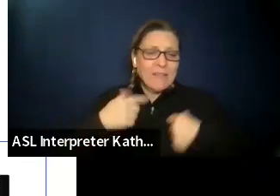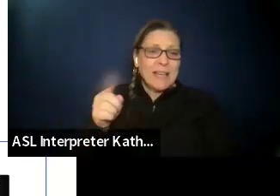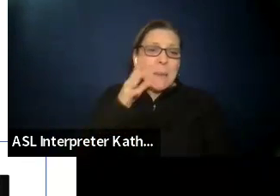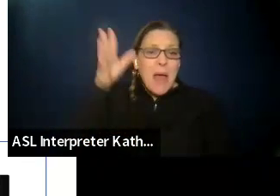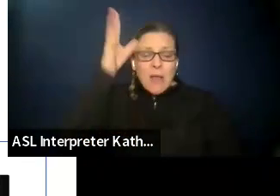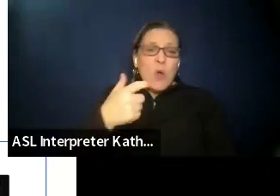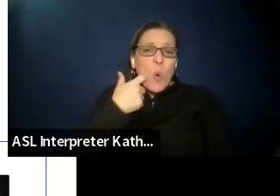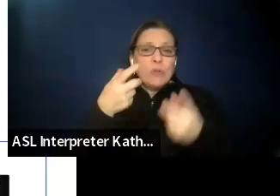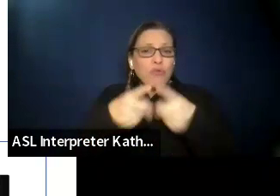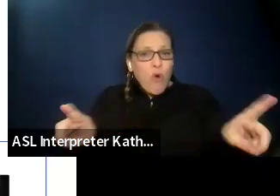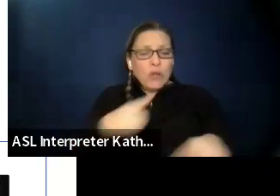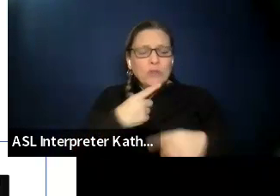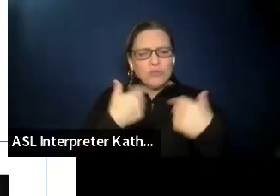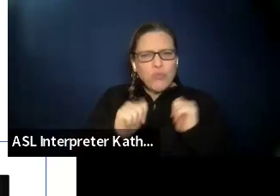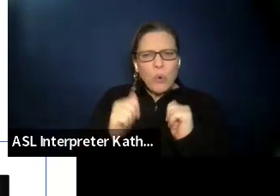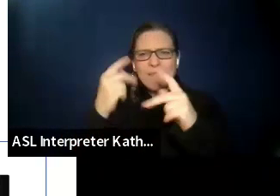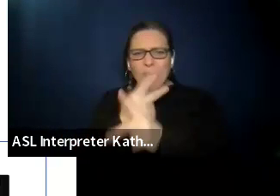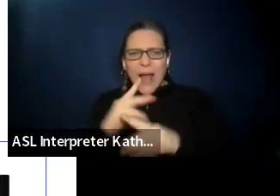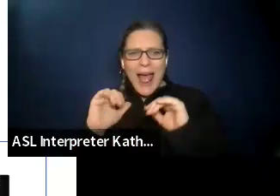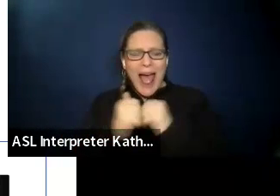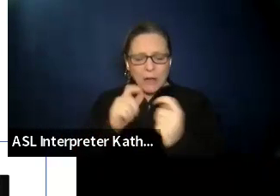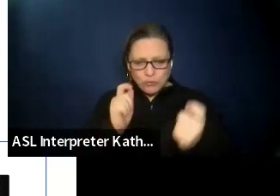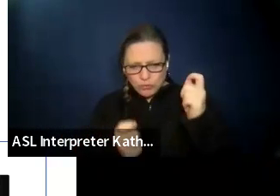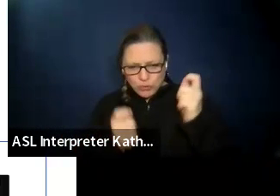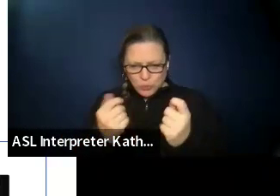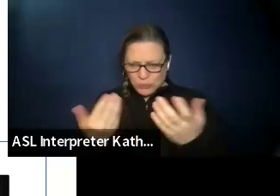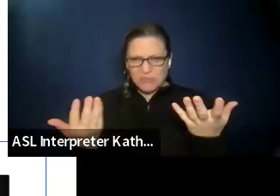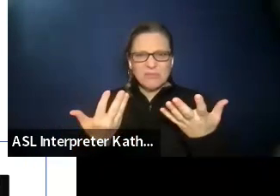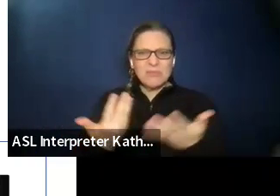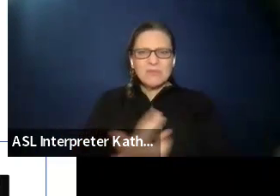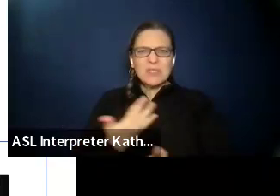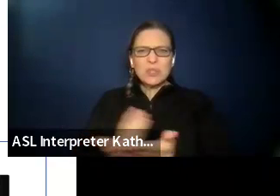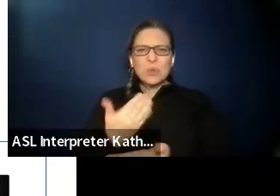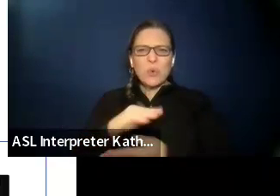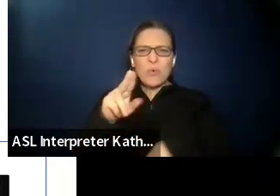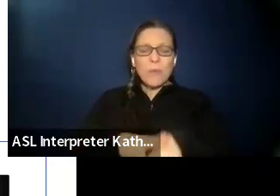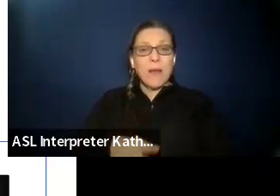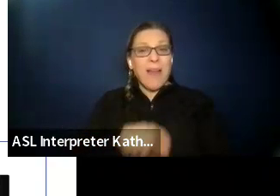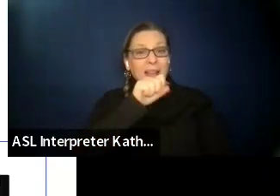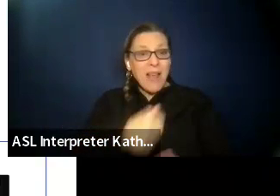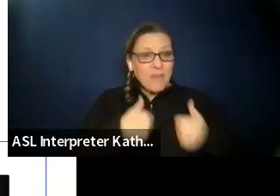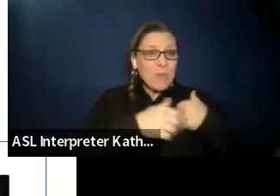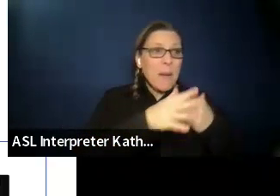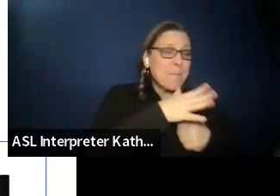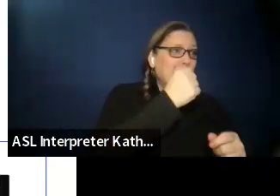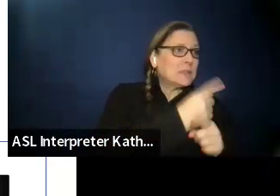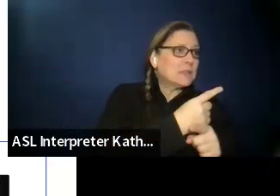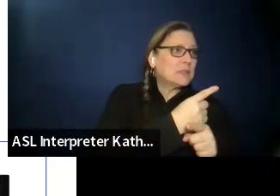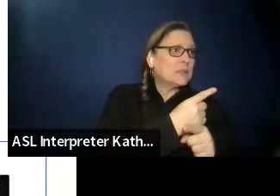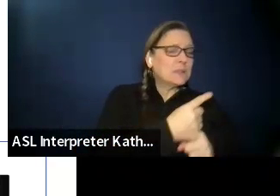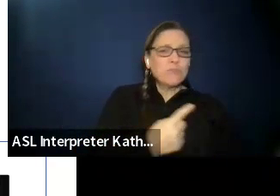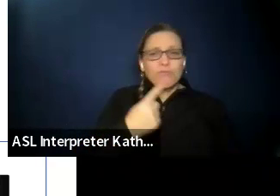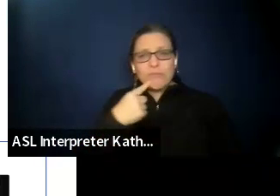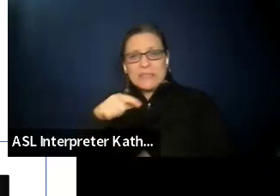have recently divorced and he's trying to figure out how to adjust to his new normal. While he loved living with his mom and sister, he